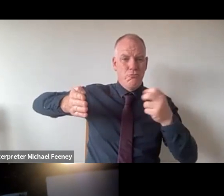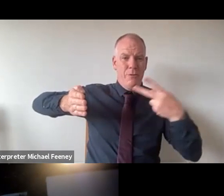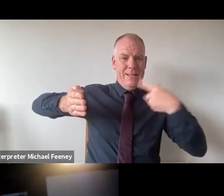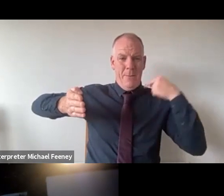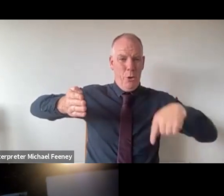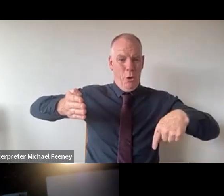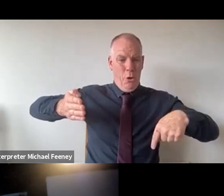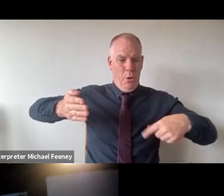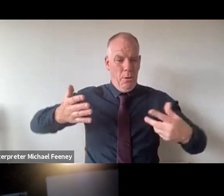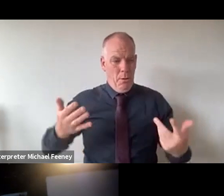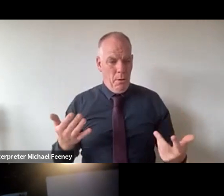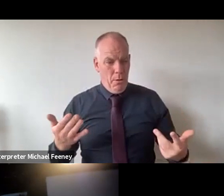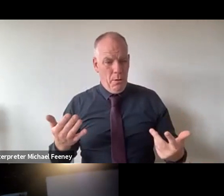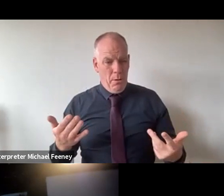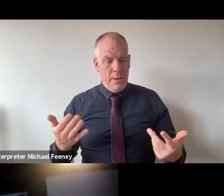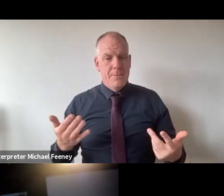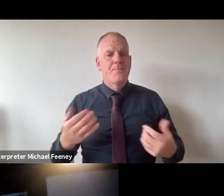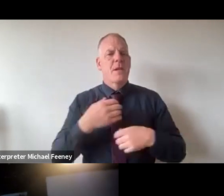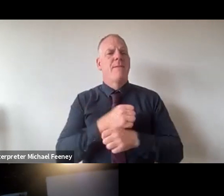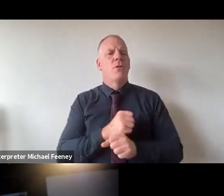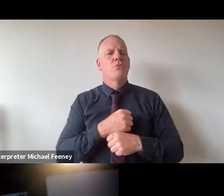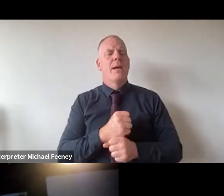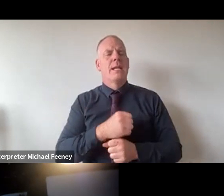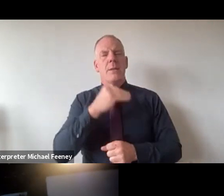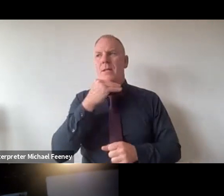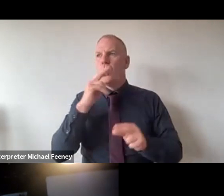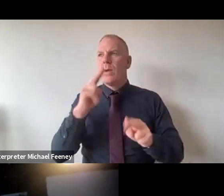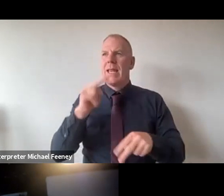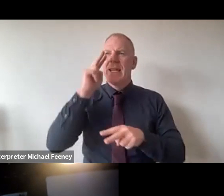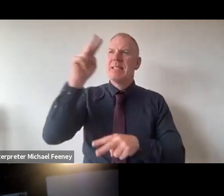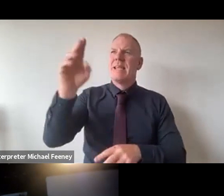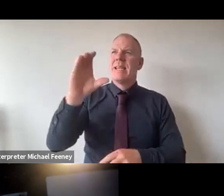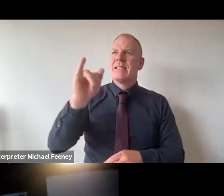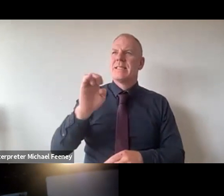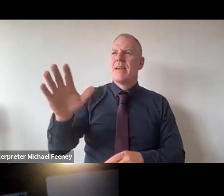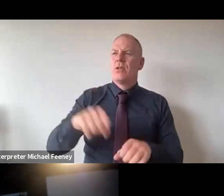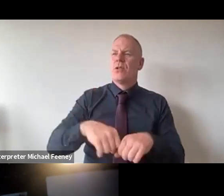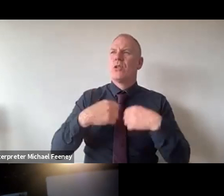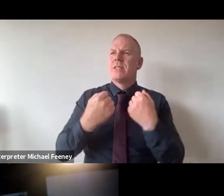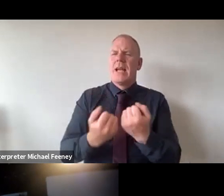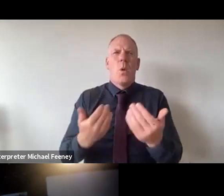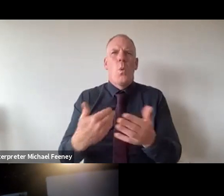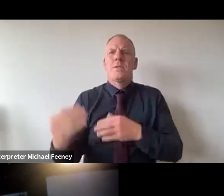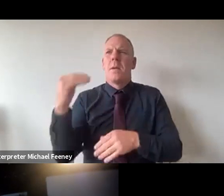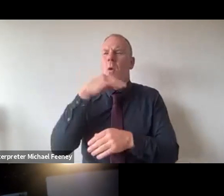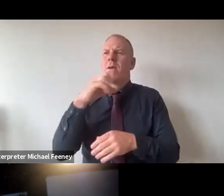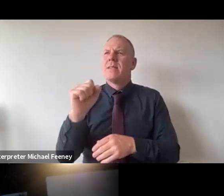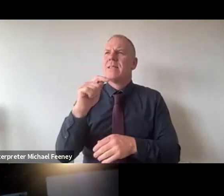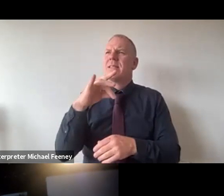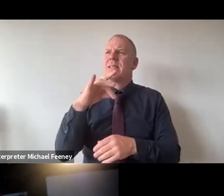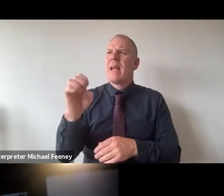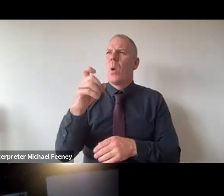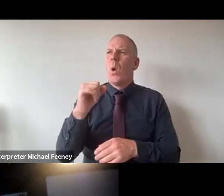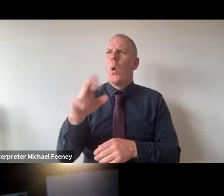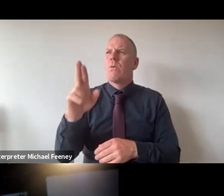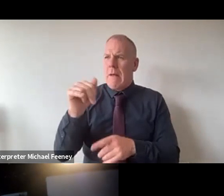And what's also frustrating is then you're not seeing civil society, or you're not seeing the important stakeholders who can make a change